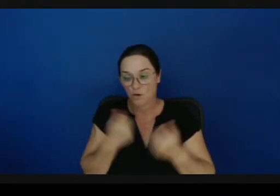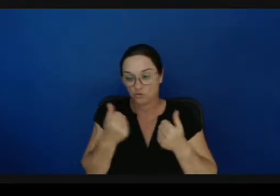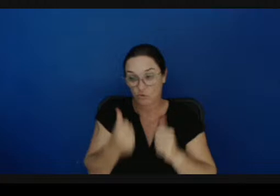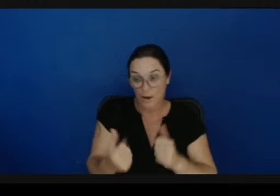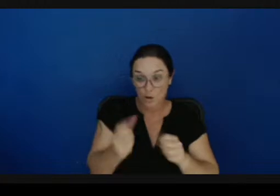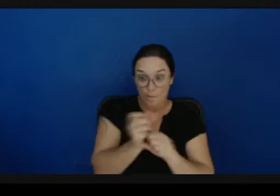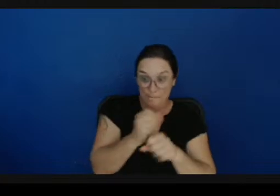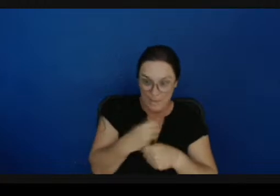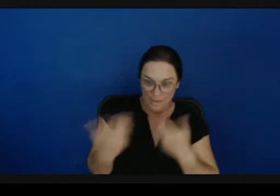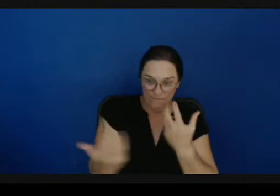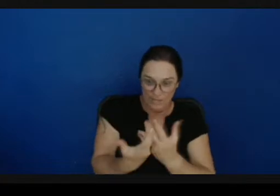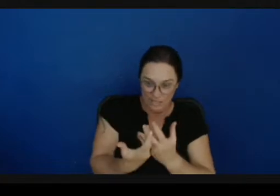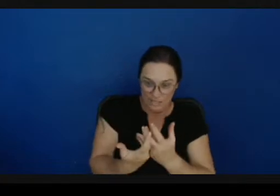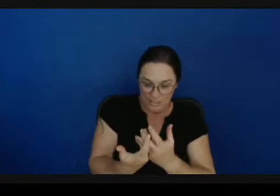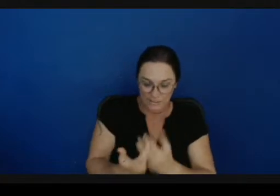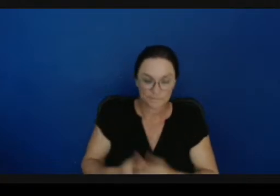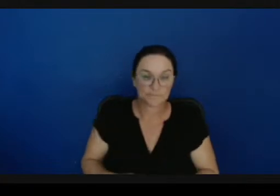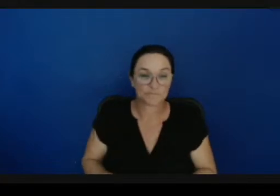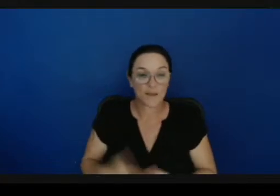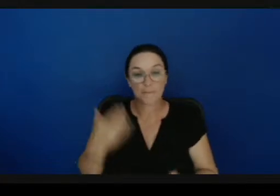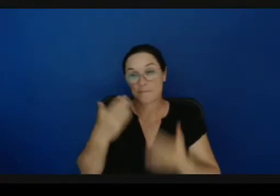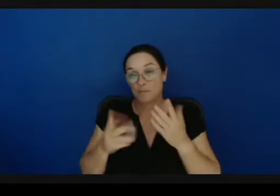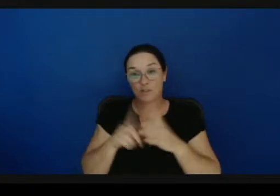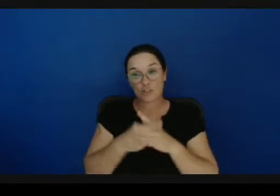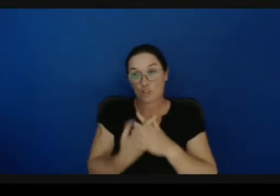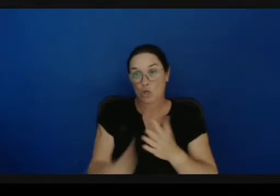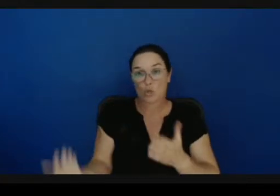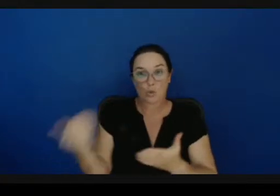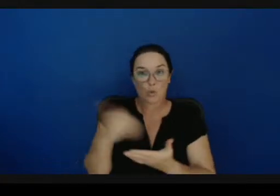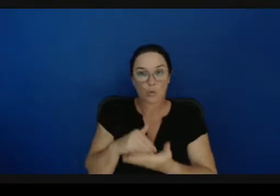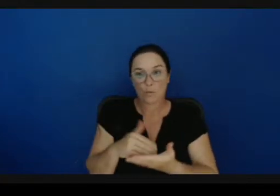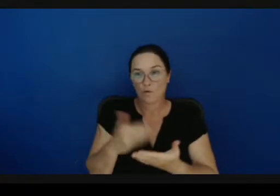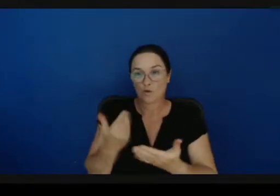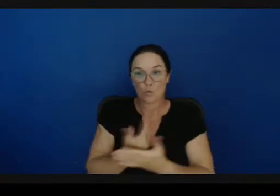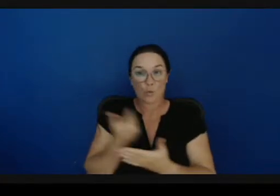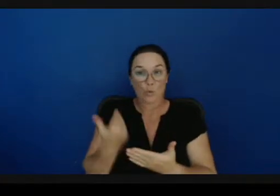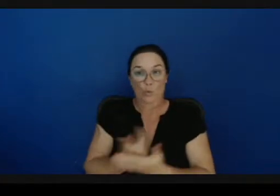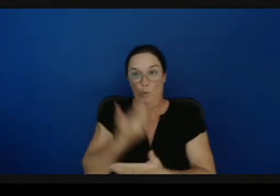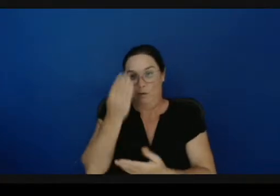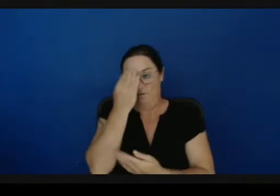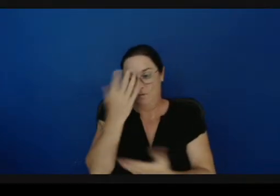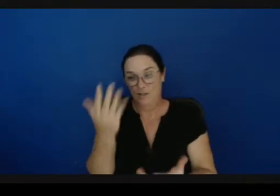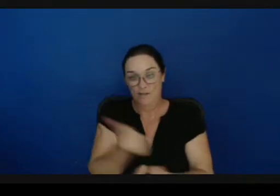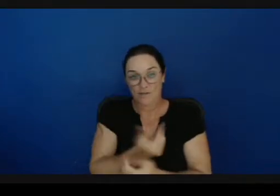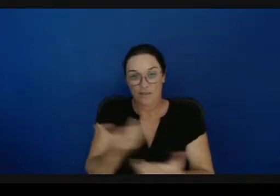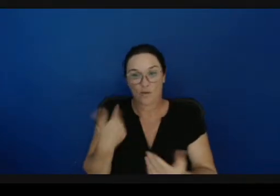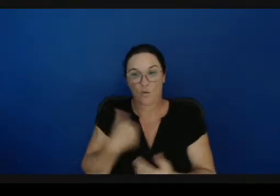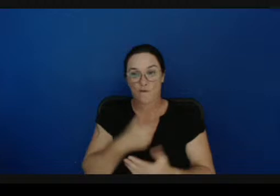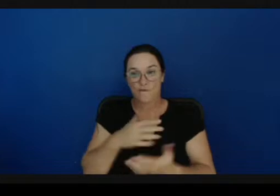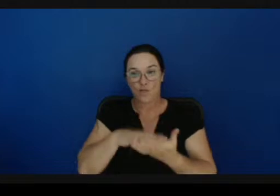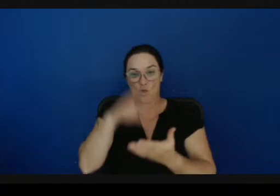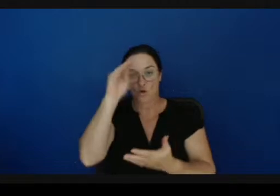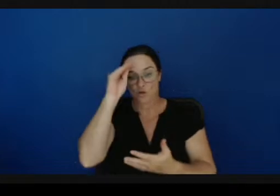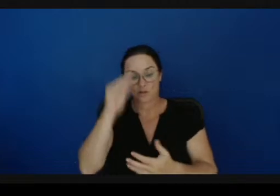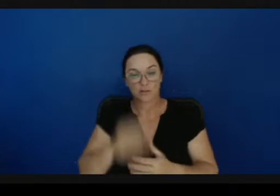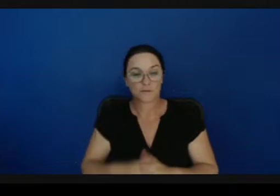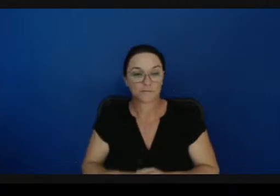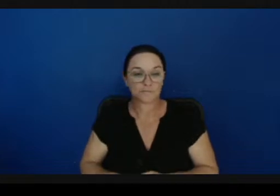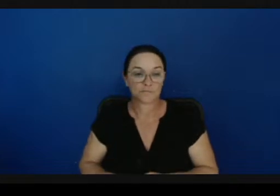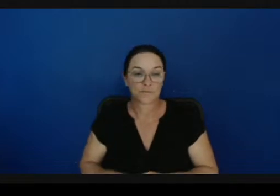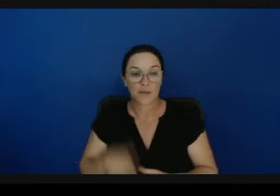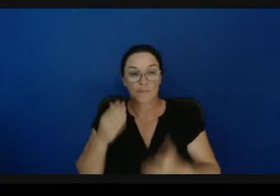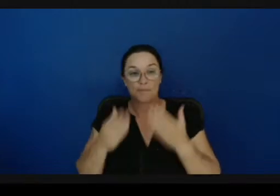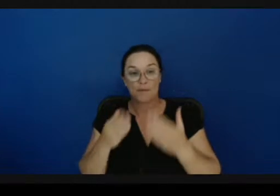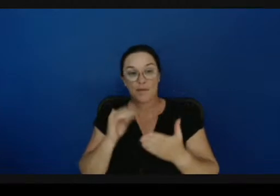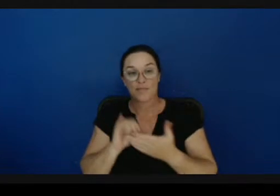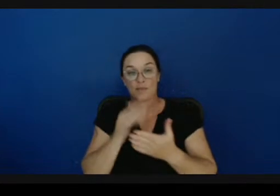had, and maybe we should start over, honestly, right? Because of everything we've come into, and maybe and that's maybe a good segue to what